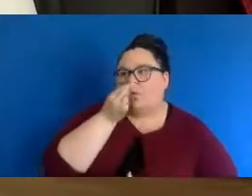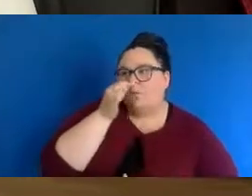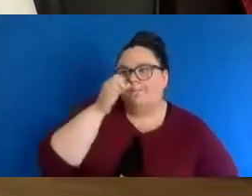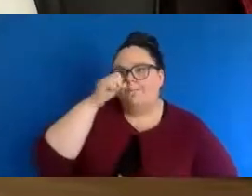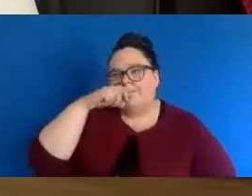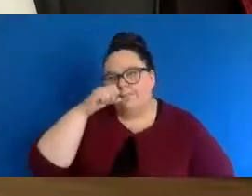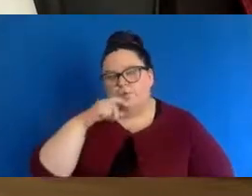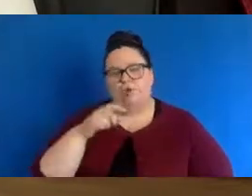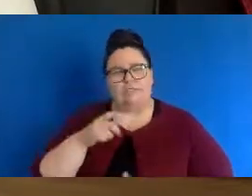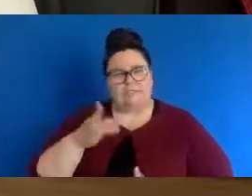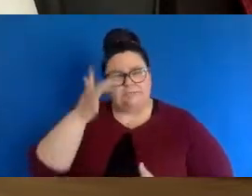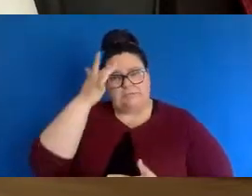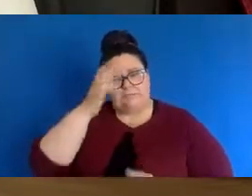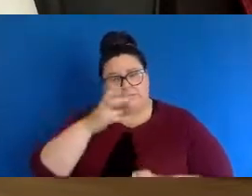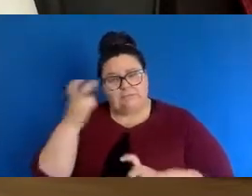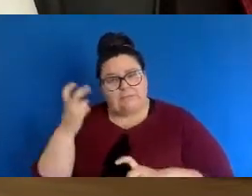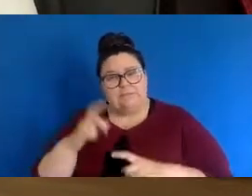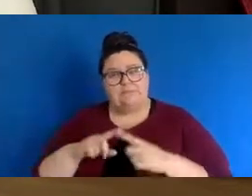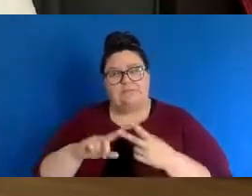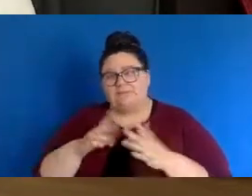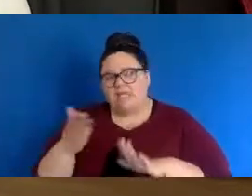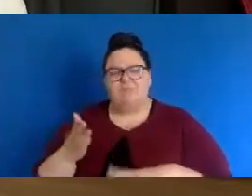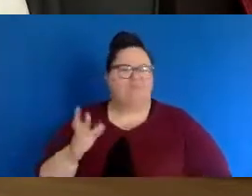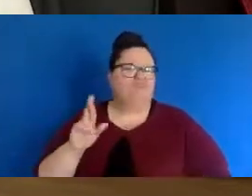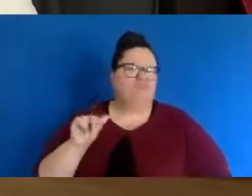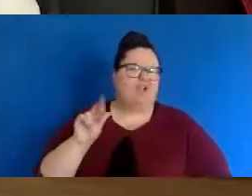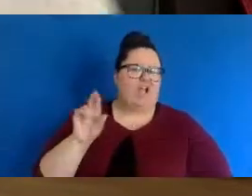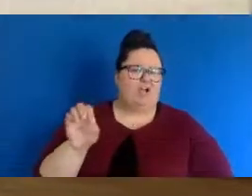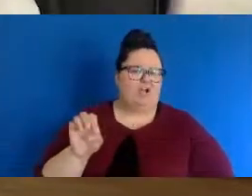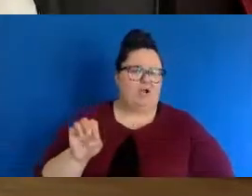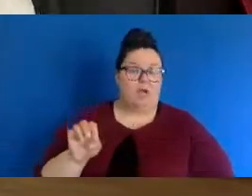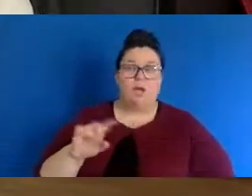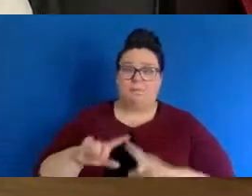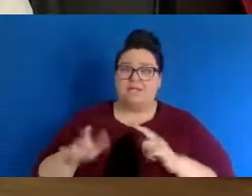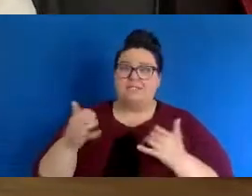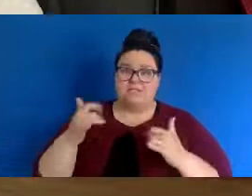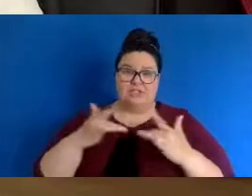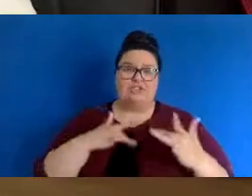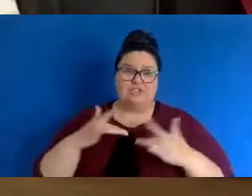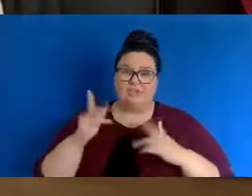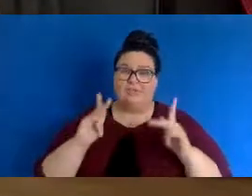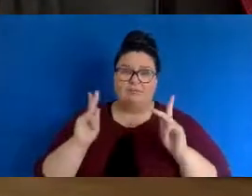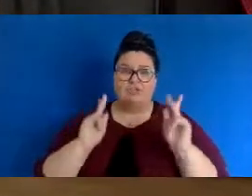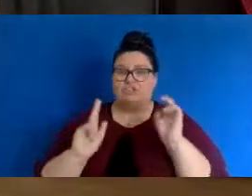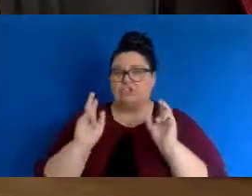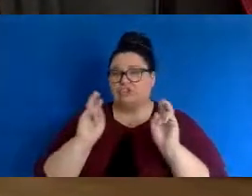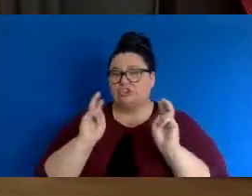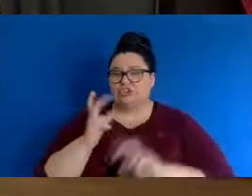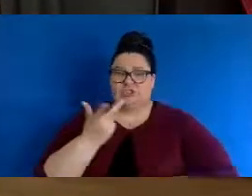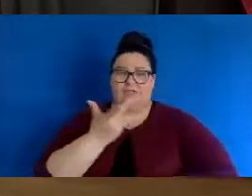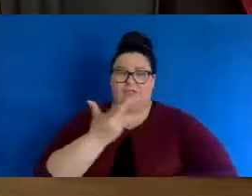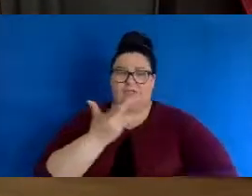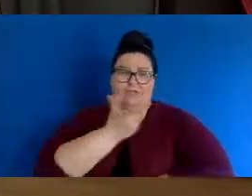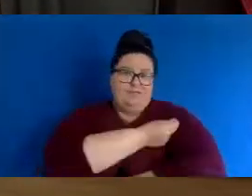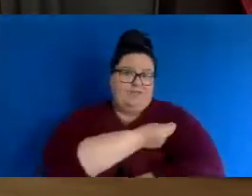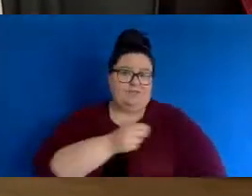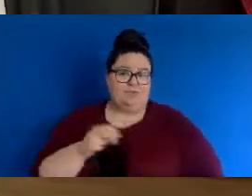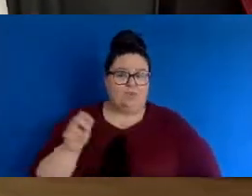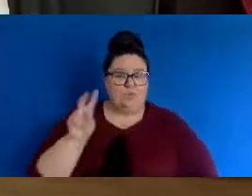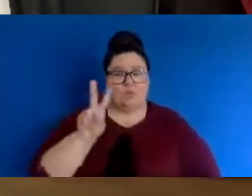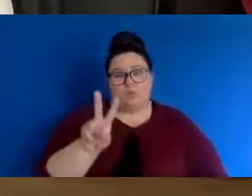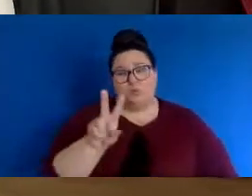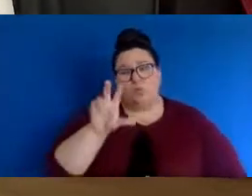remain seriously concerned for those who have not been vaccinated. Nearly 200,000 eligible